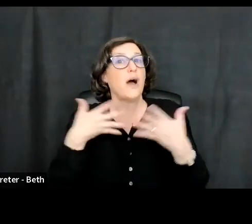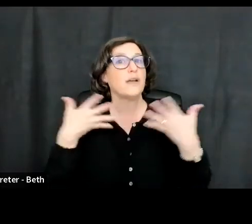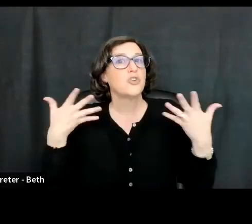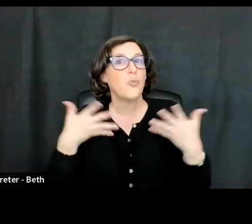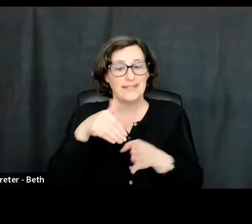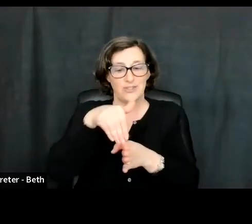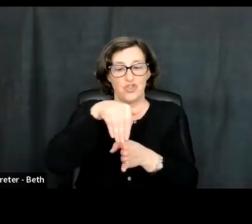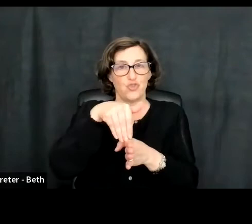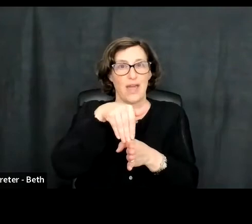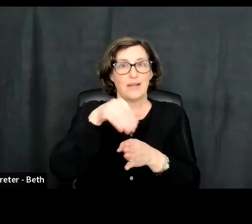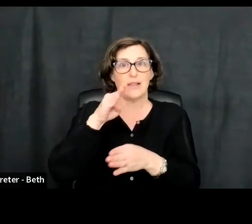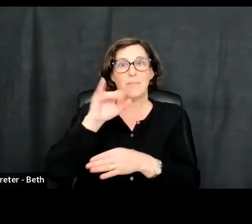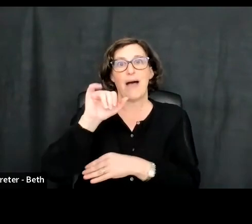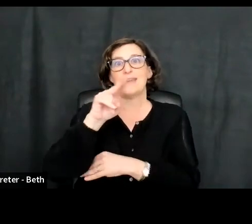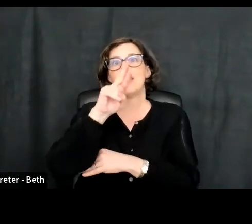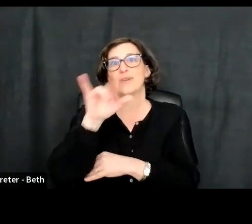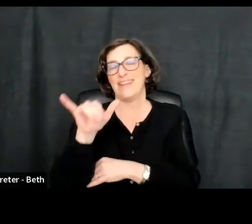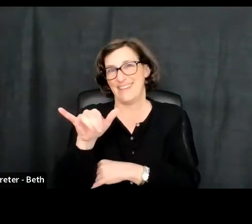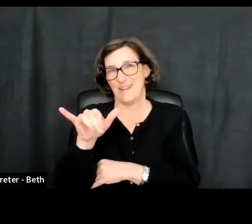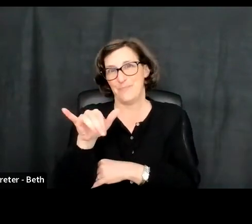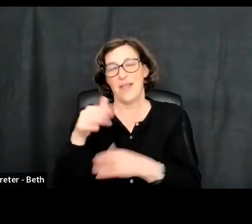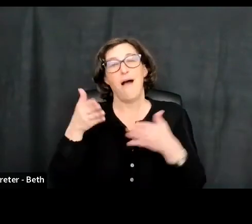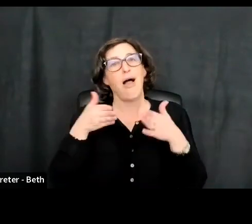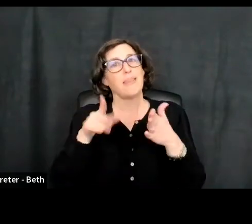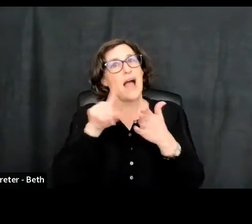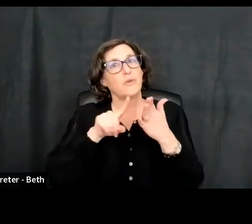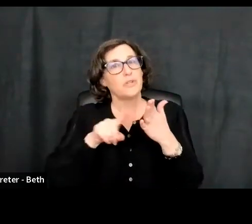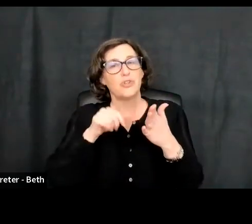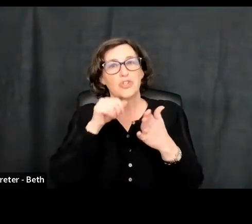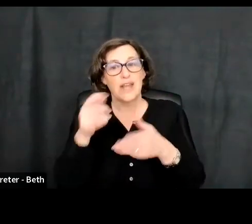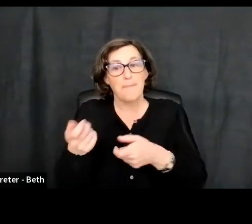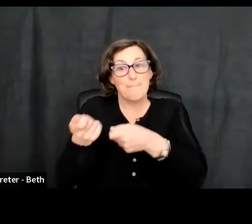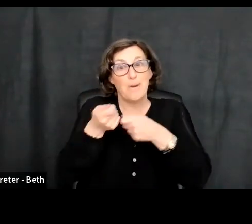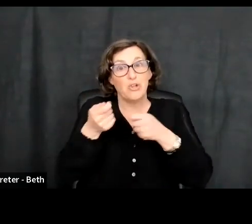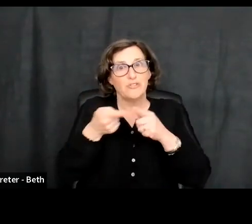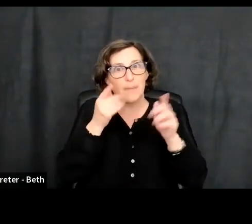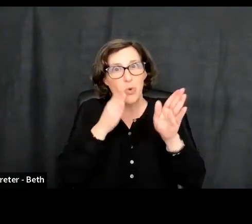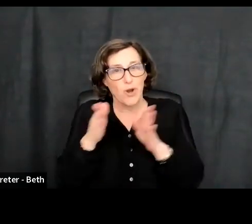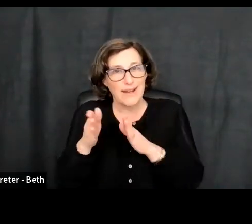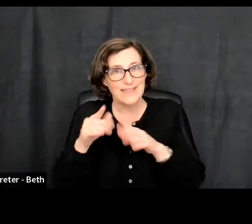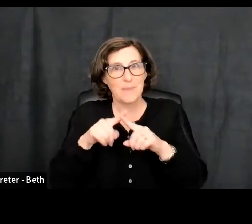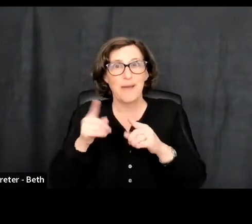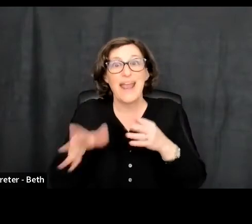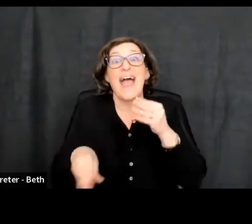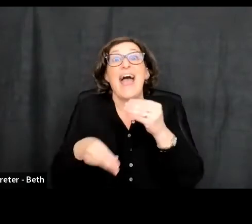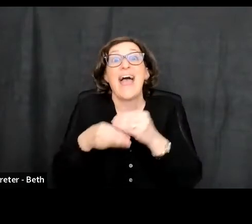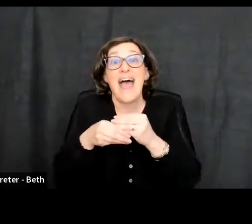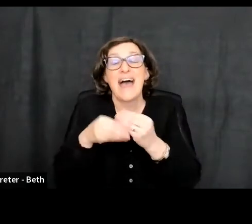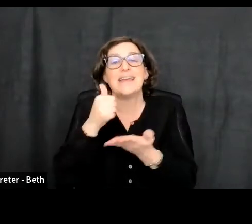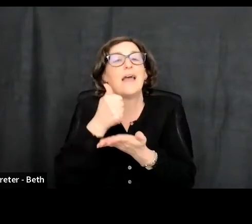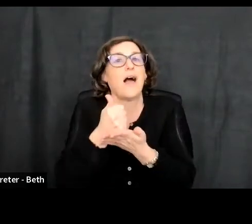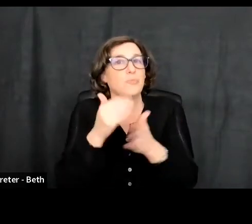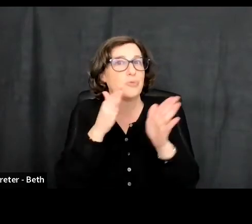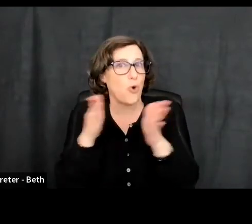binary, allowing for research participation to not be extractive from the organizing, but contribute to the organizing. And I think that